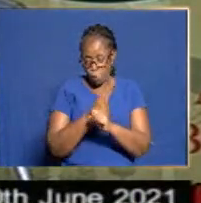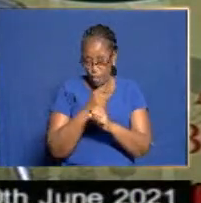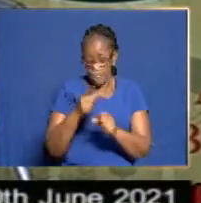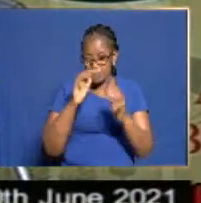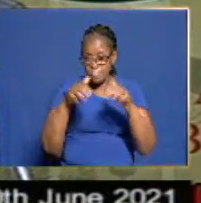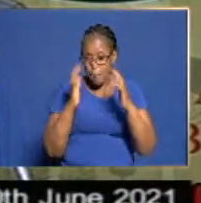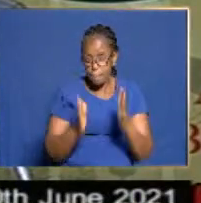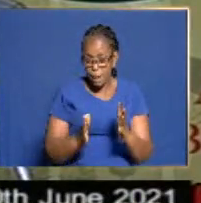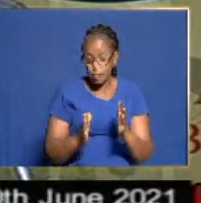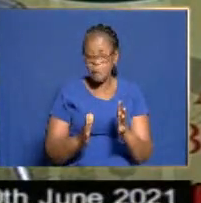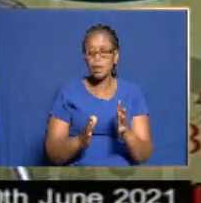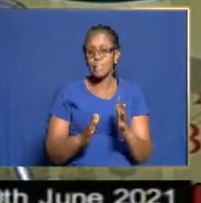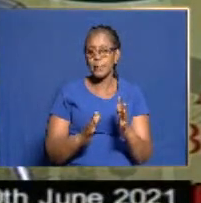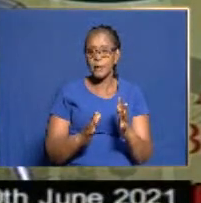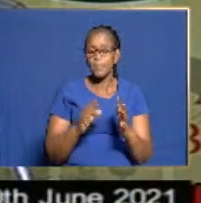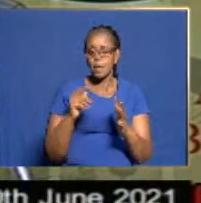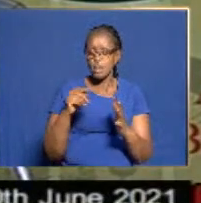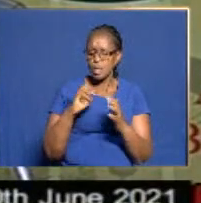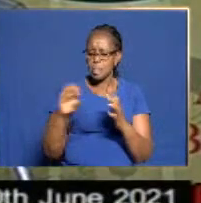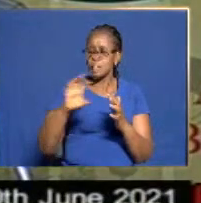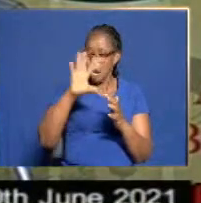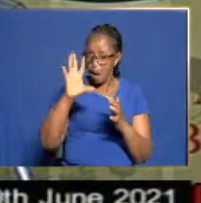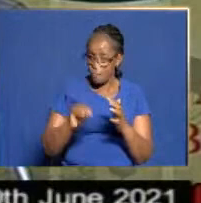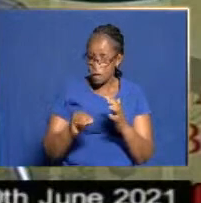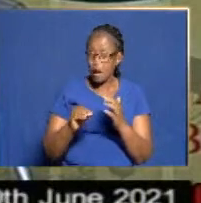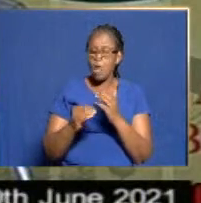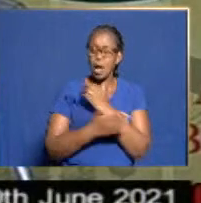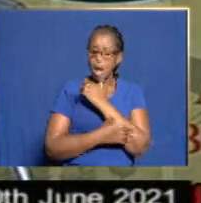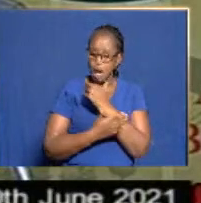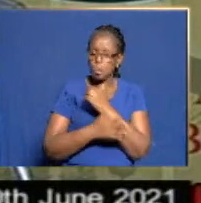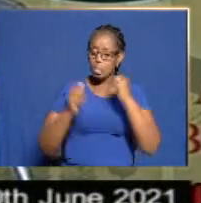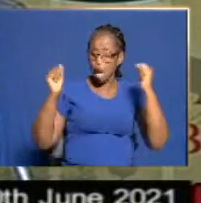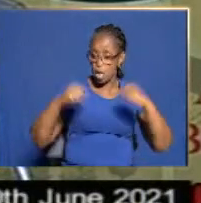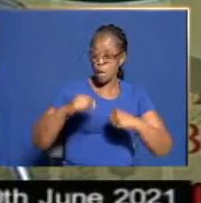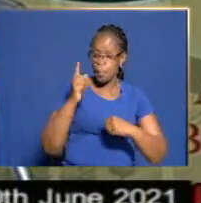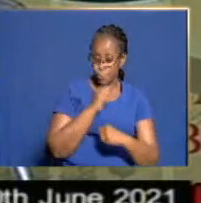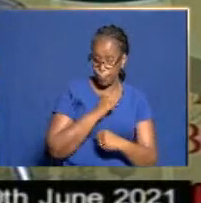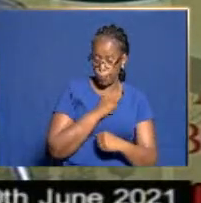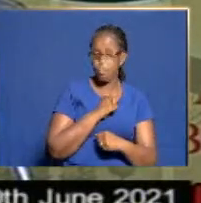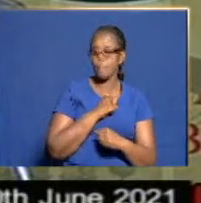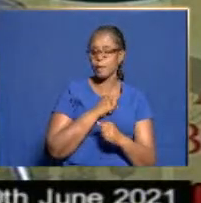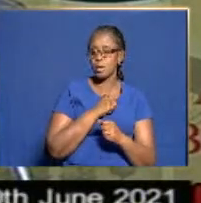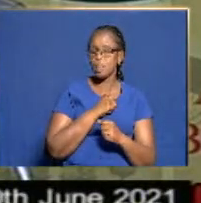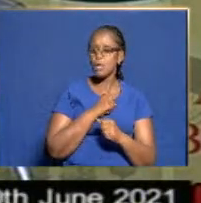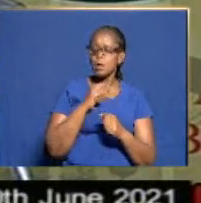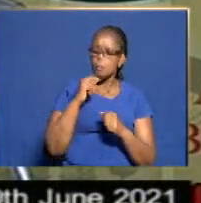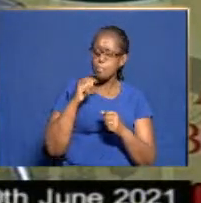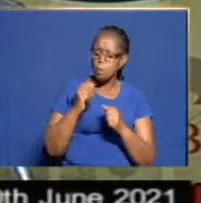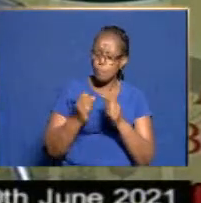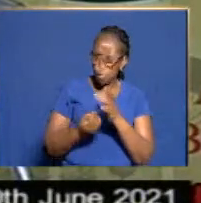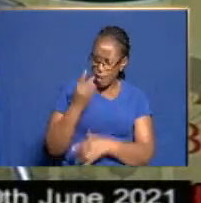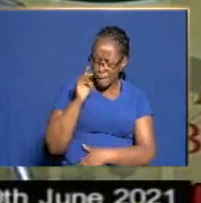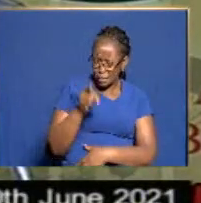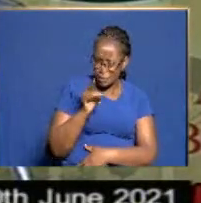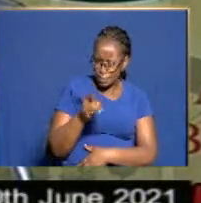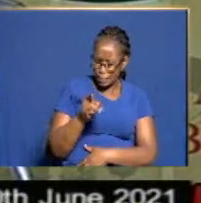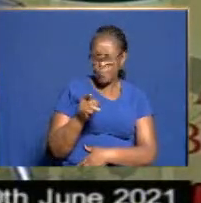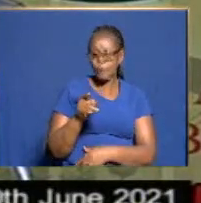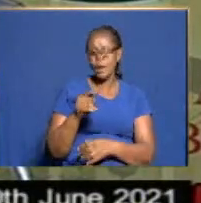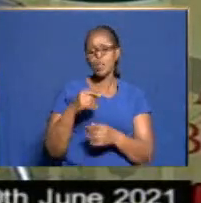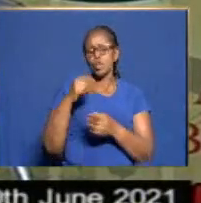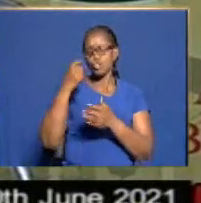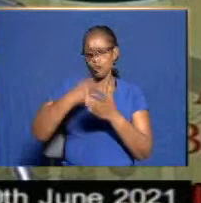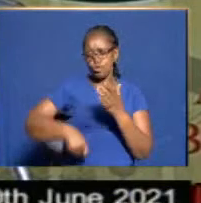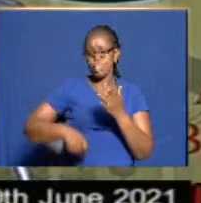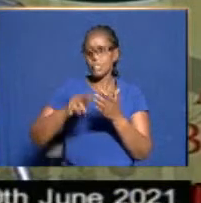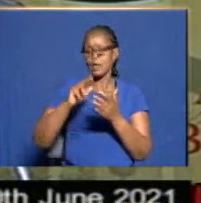the South African partner states agreed that vegetable products, including potatoes, peas, tomatoes, among others, shall attract a duty rate of 30%